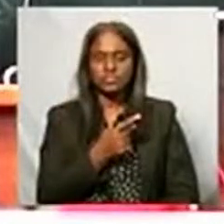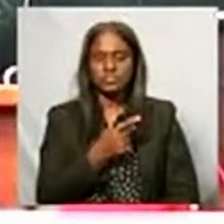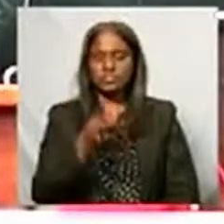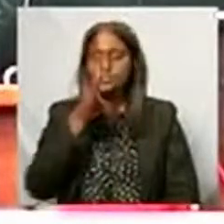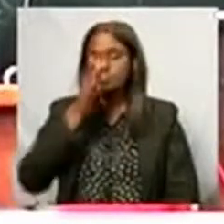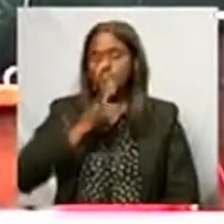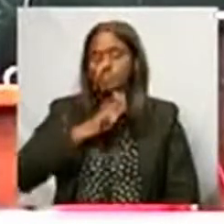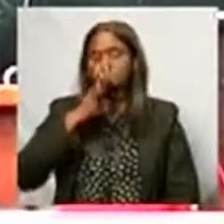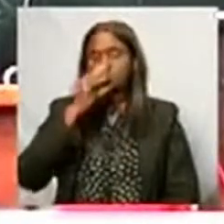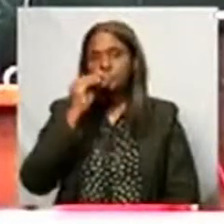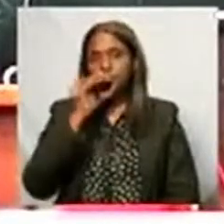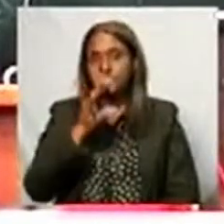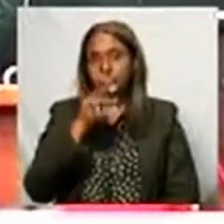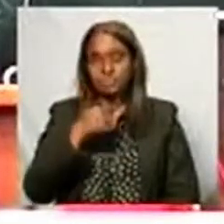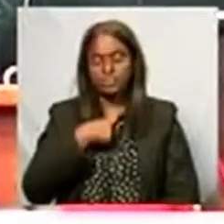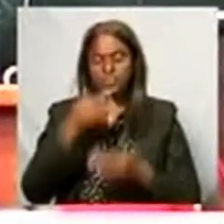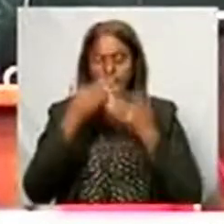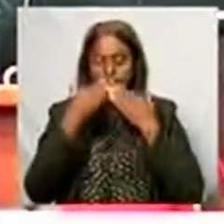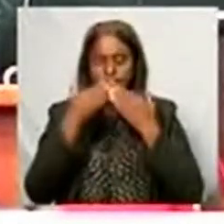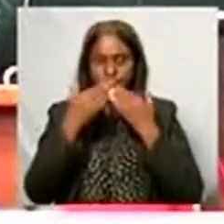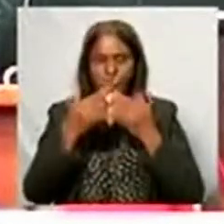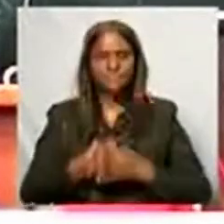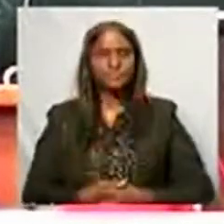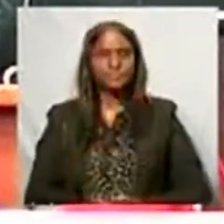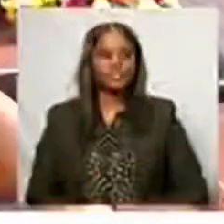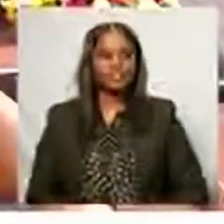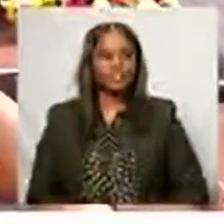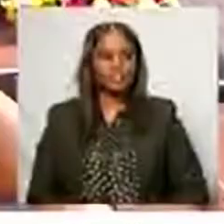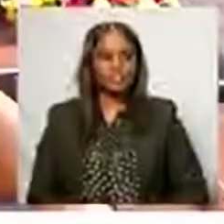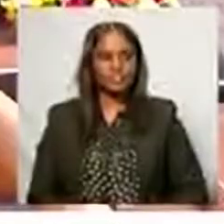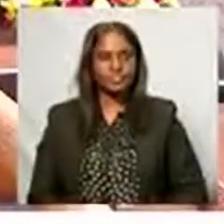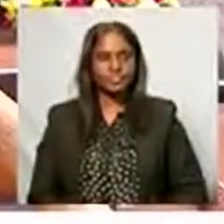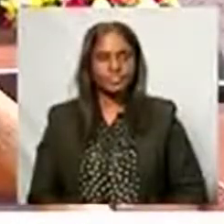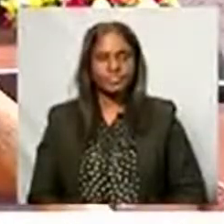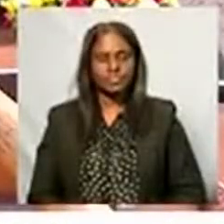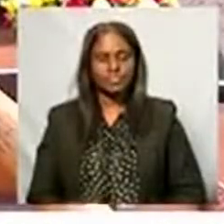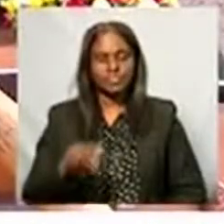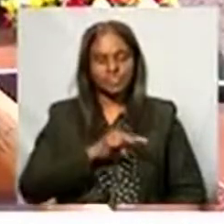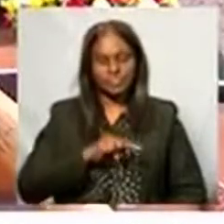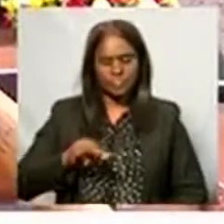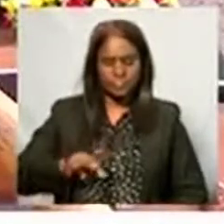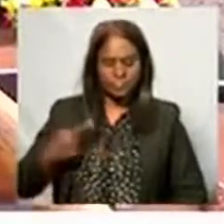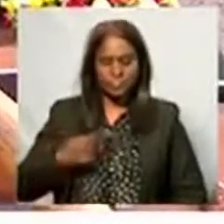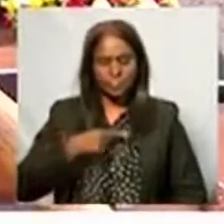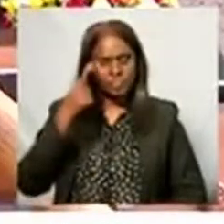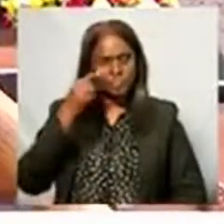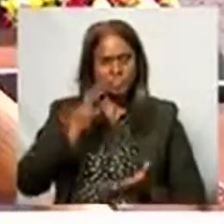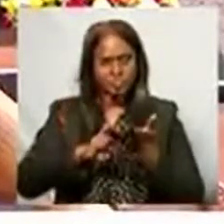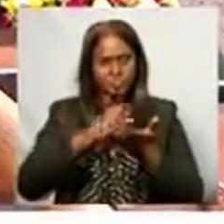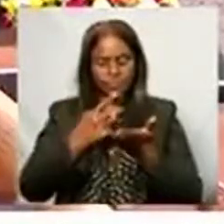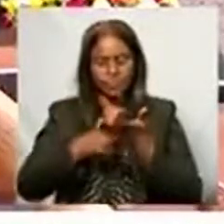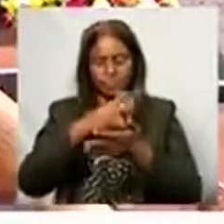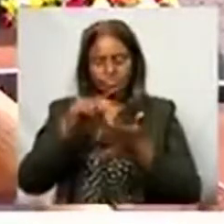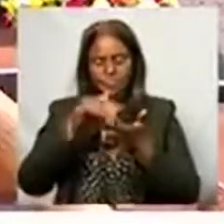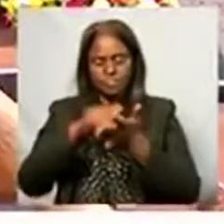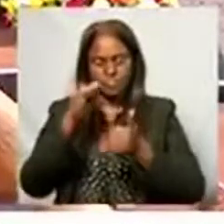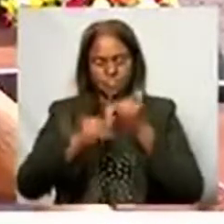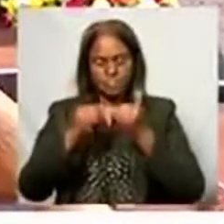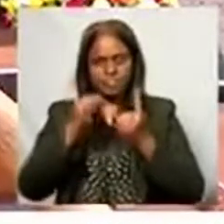Madam Speaker, I thank you. Thank you. The Honorable Member for Mansa Central wind-up